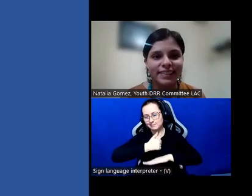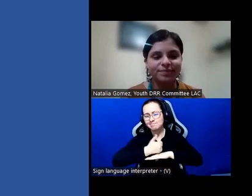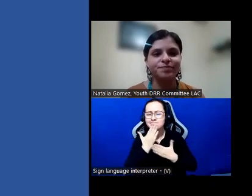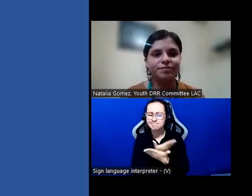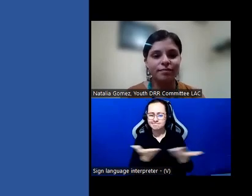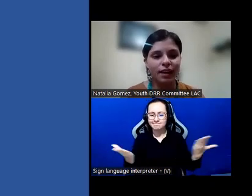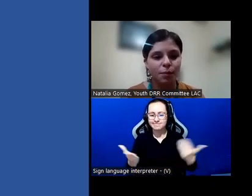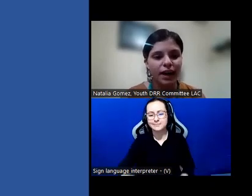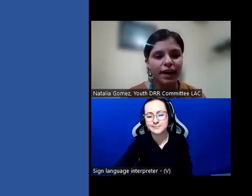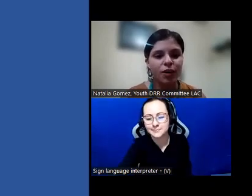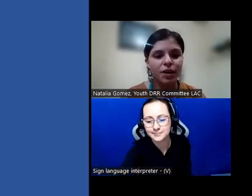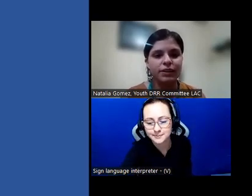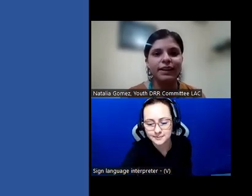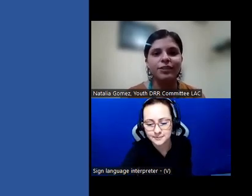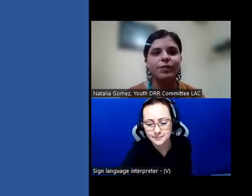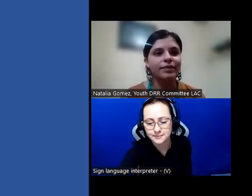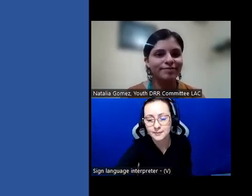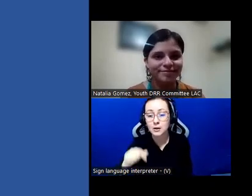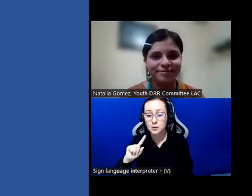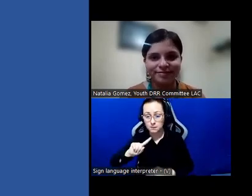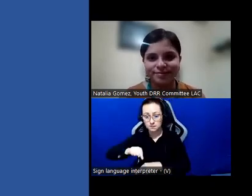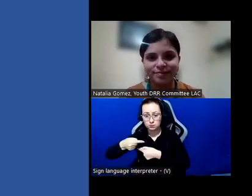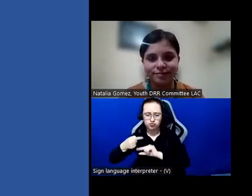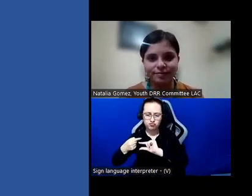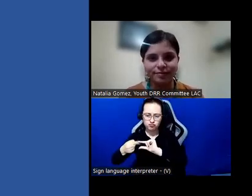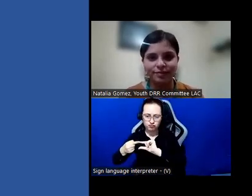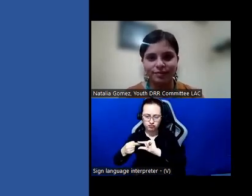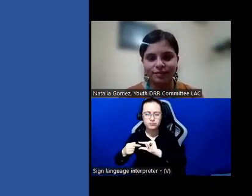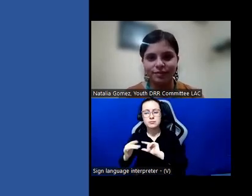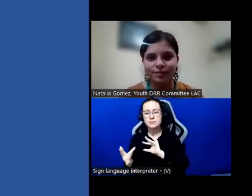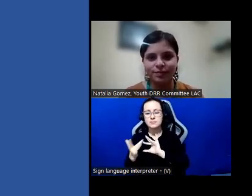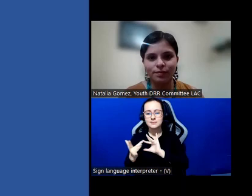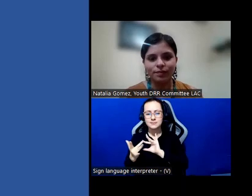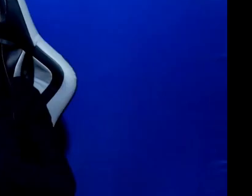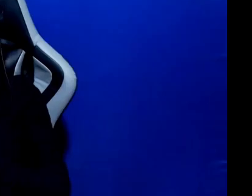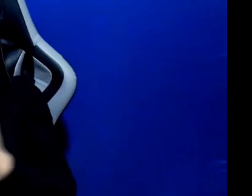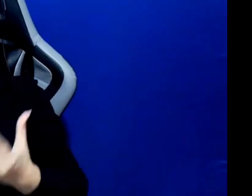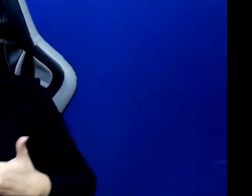my participation. Thank you very much. Let me leave my contact here. Here's my contact.